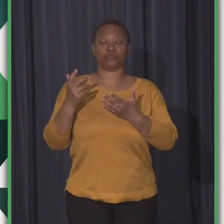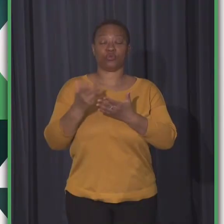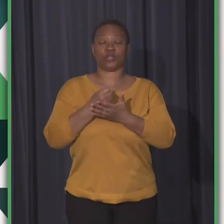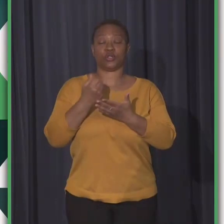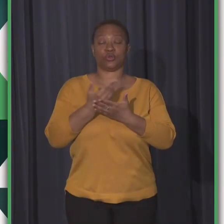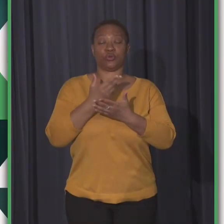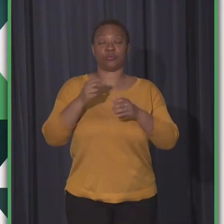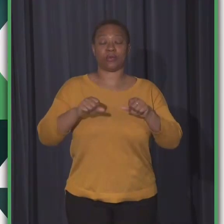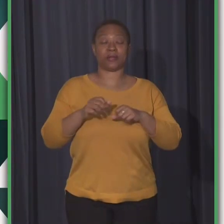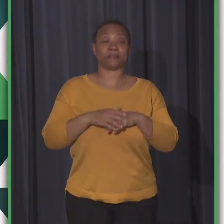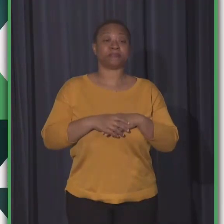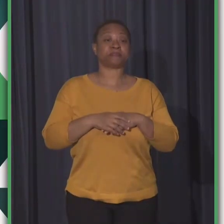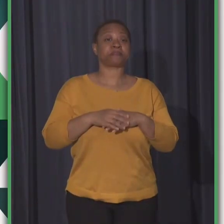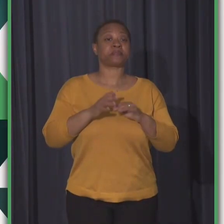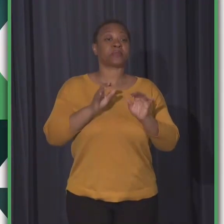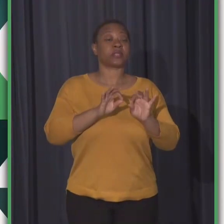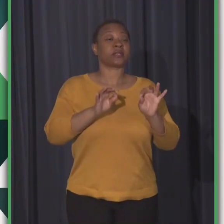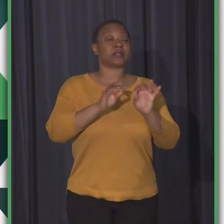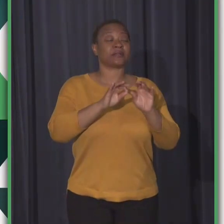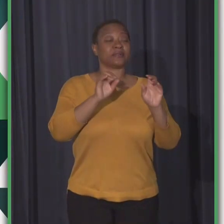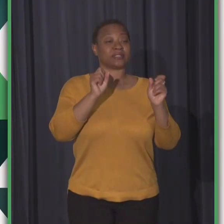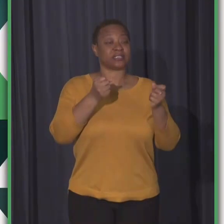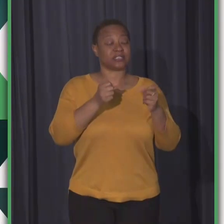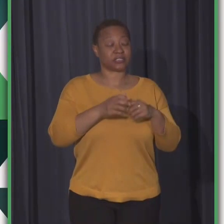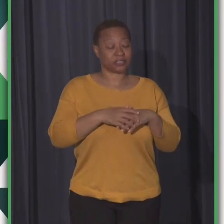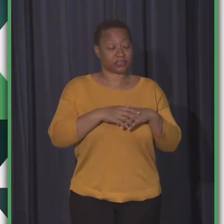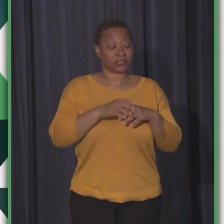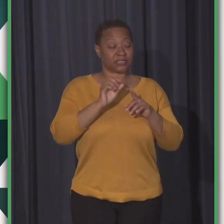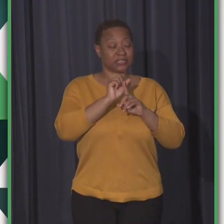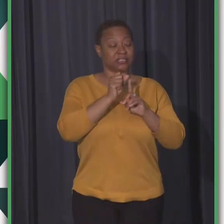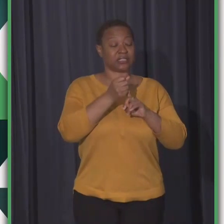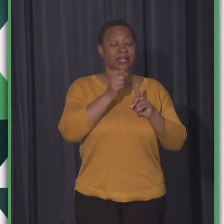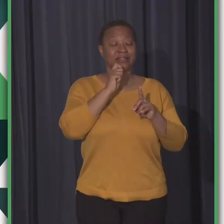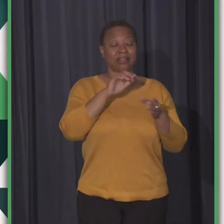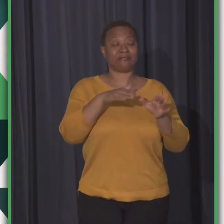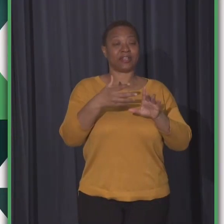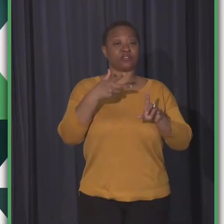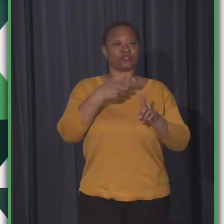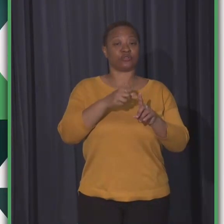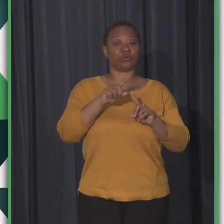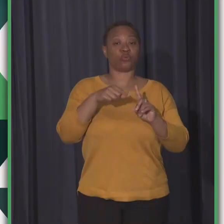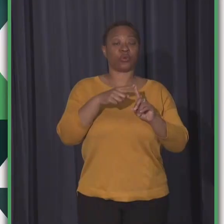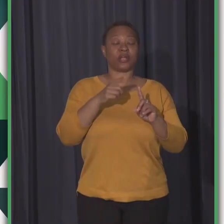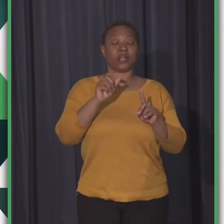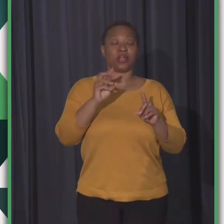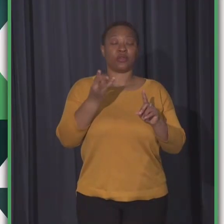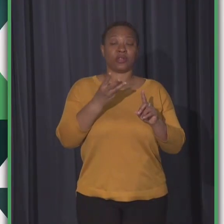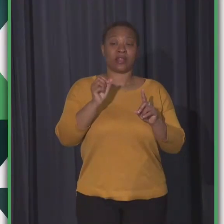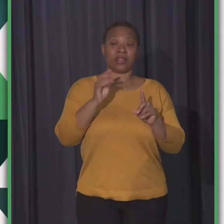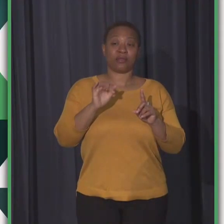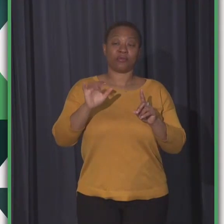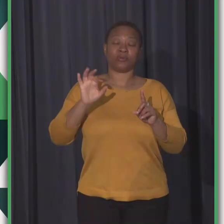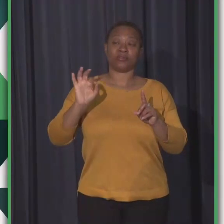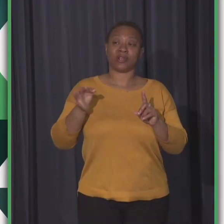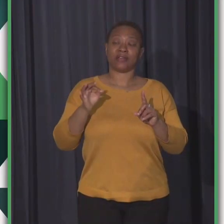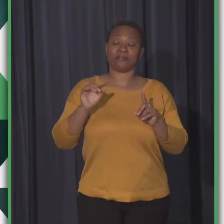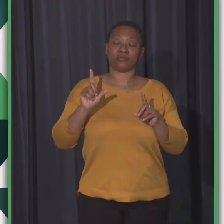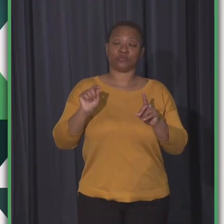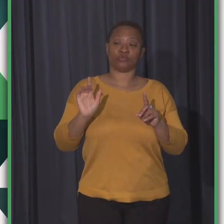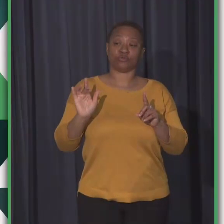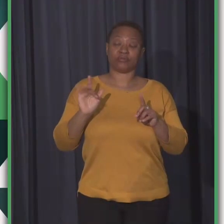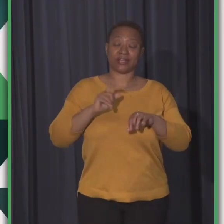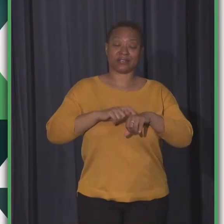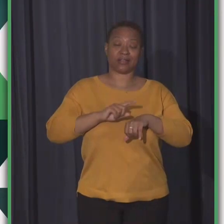Transitioning to significant incidents, first report out on a non-fatal shooting. This happened Wednesday, April 9th, 2025